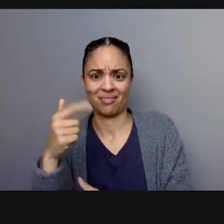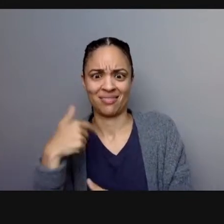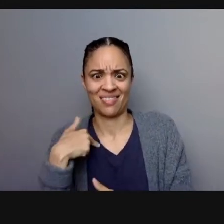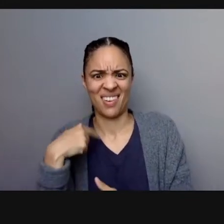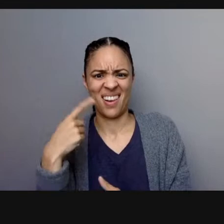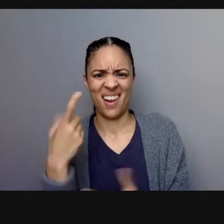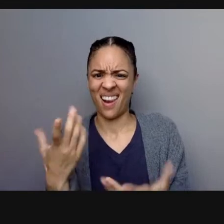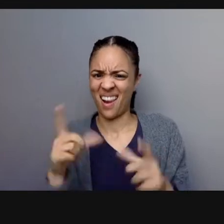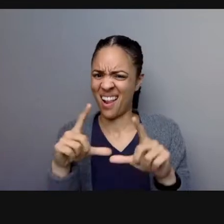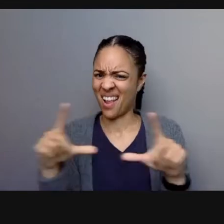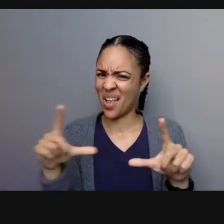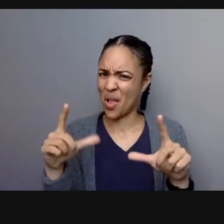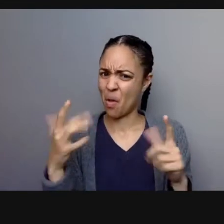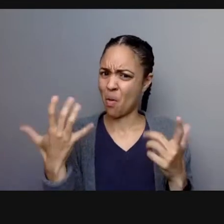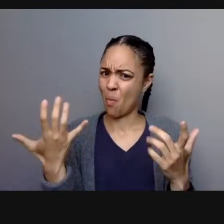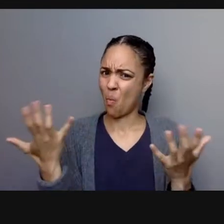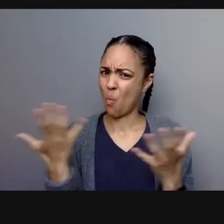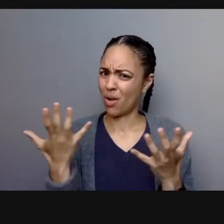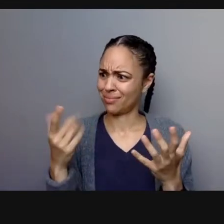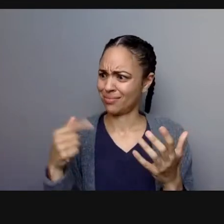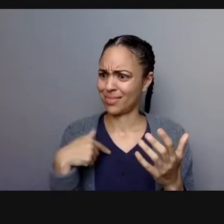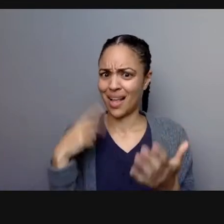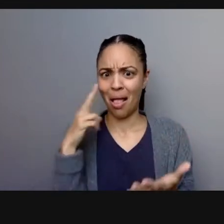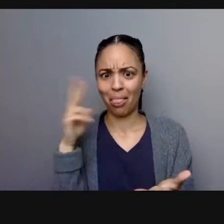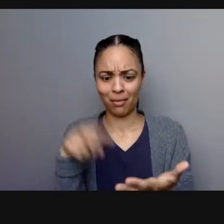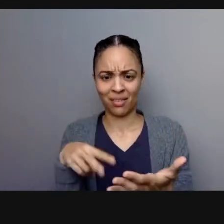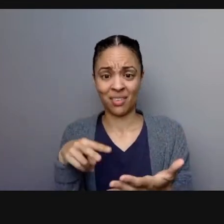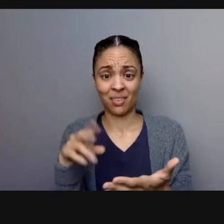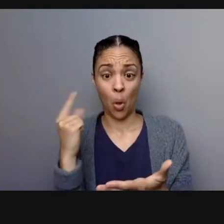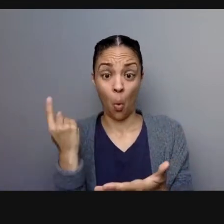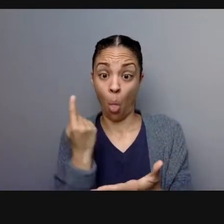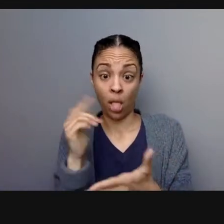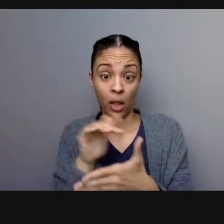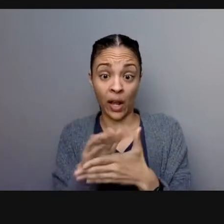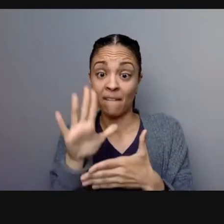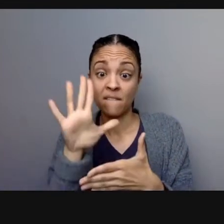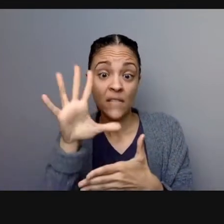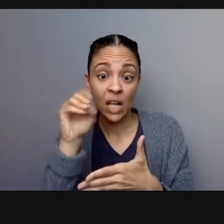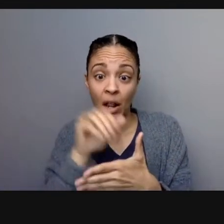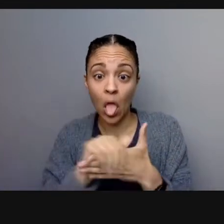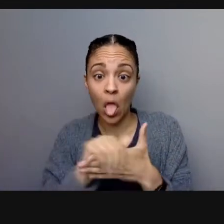check like, we're gonna tour the world.